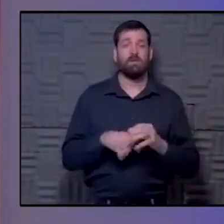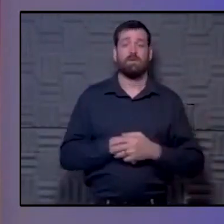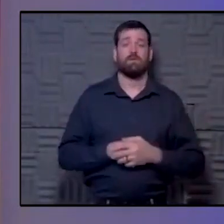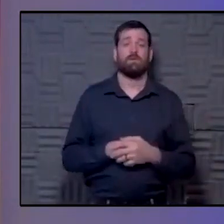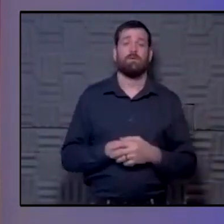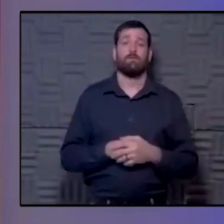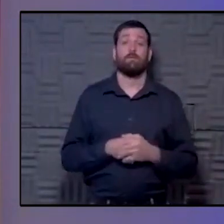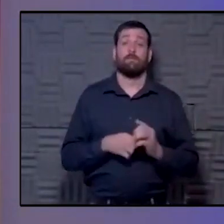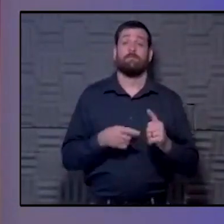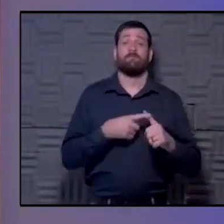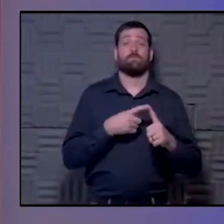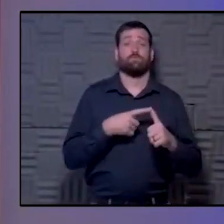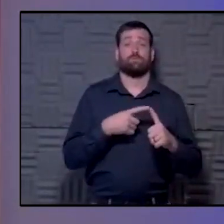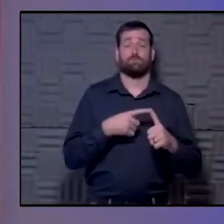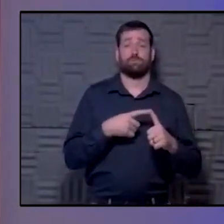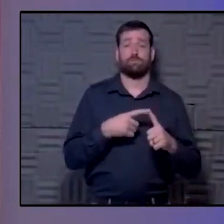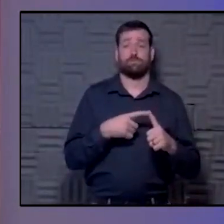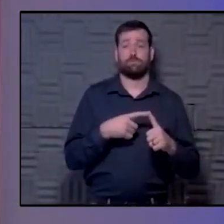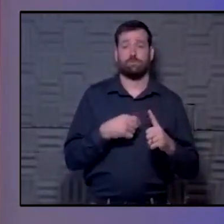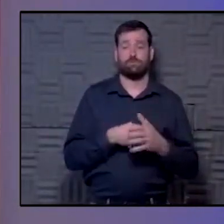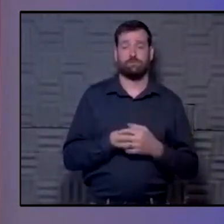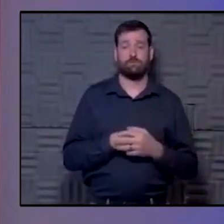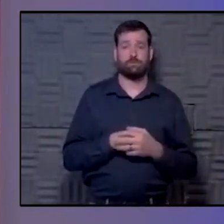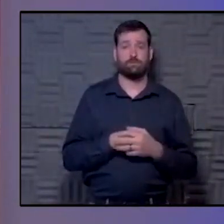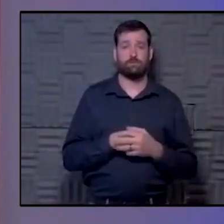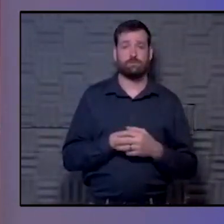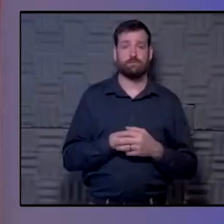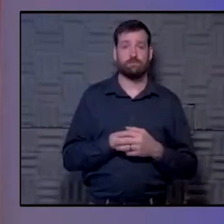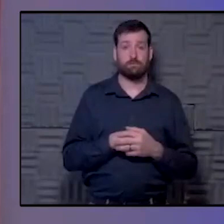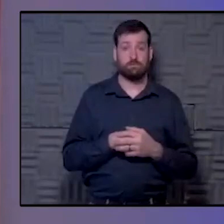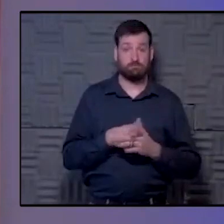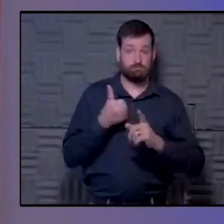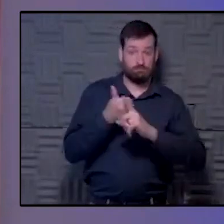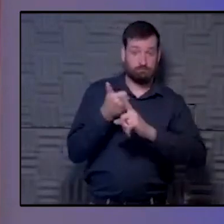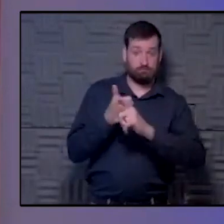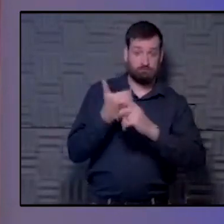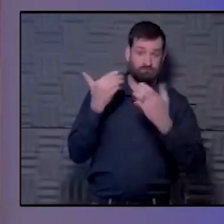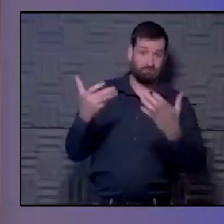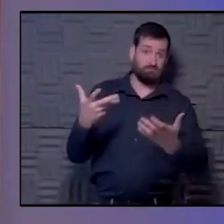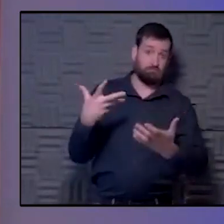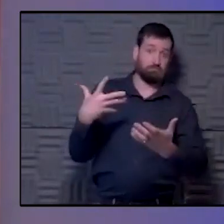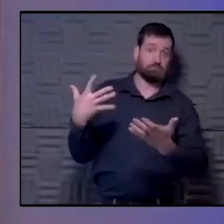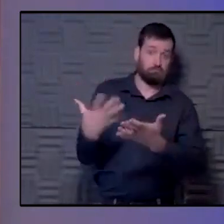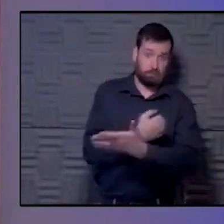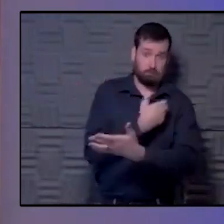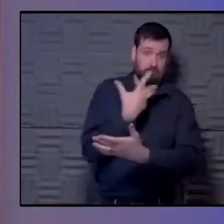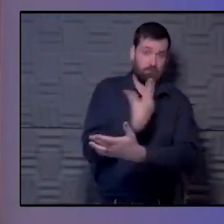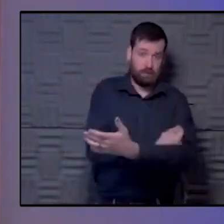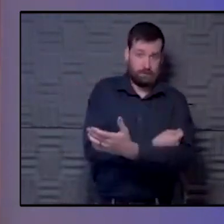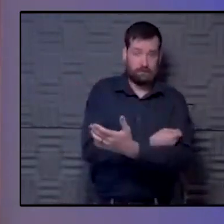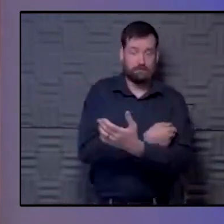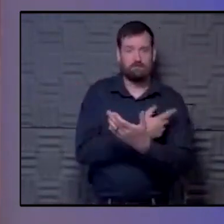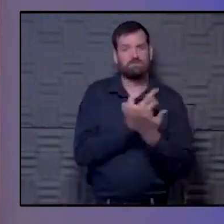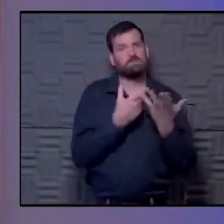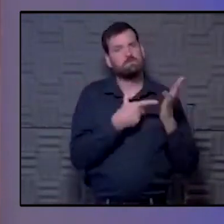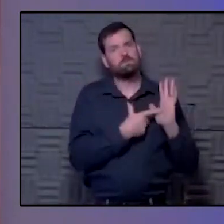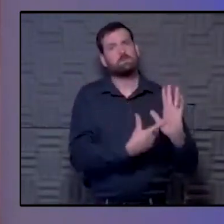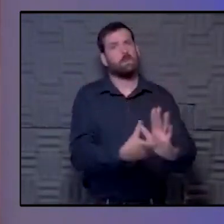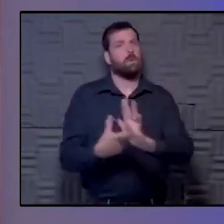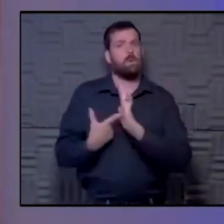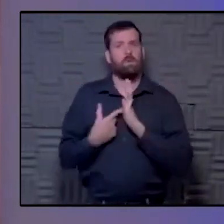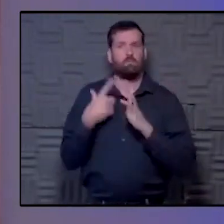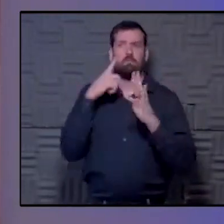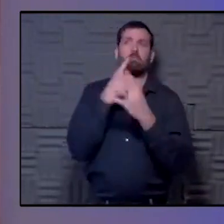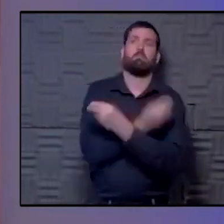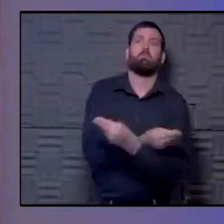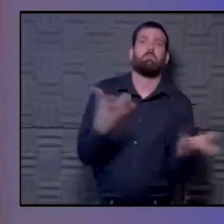I think, first of all, by getting the vaccine yourself and being an example and letting people